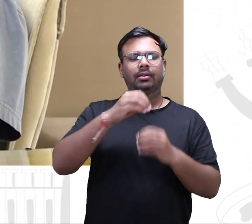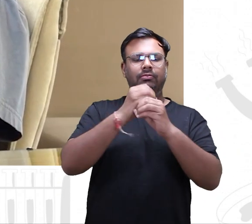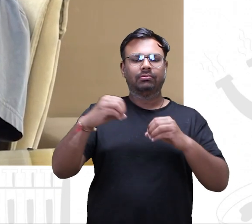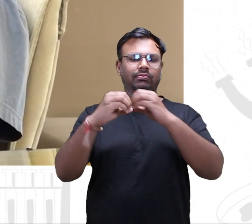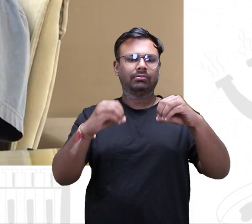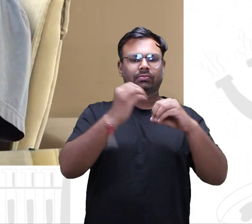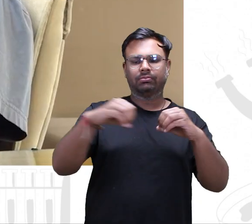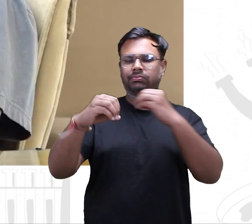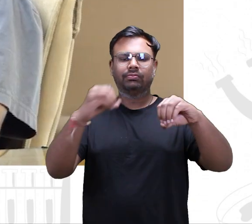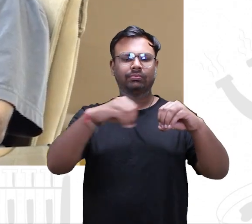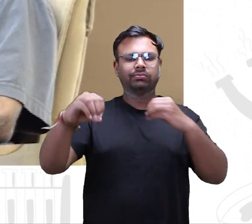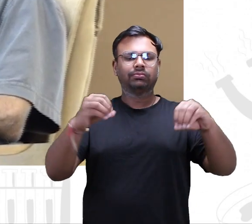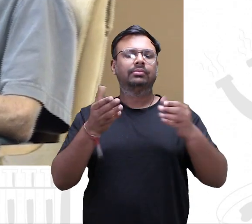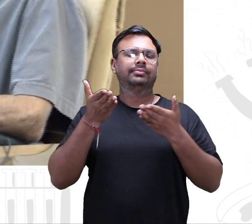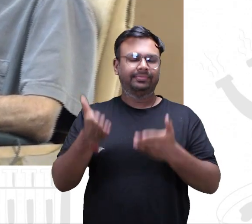the